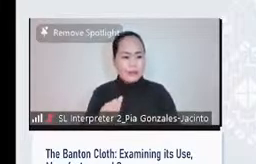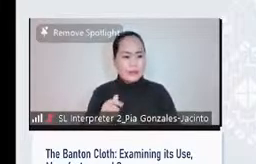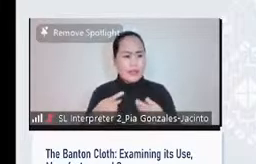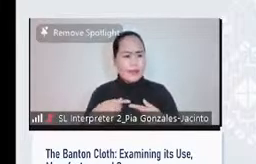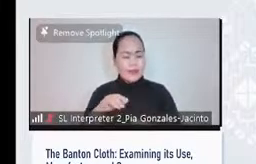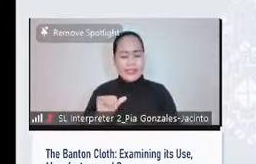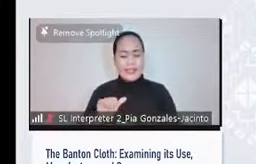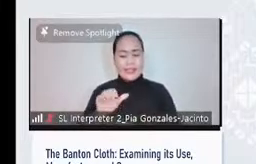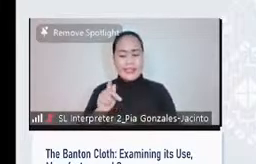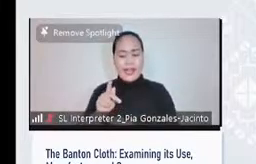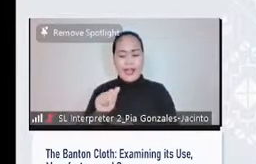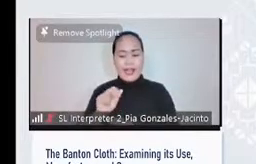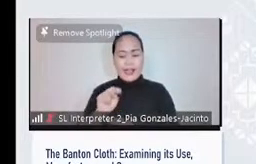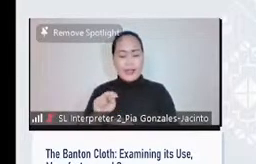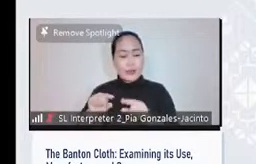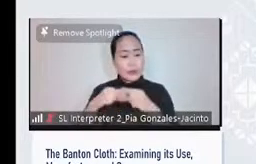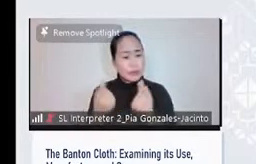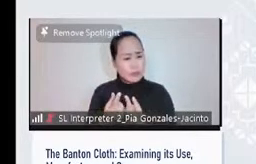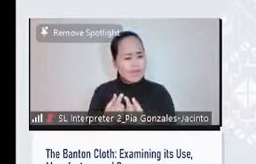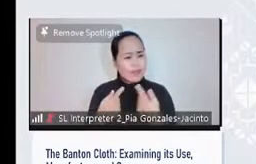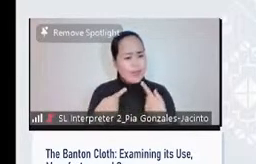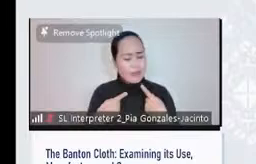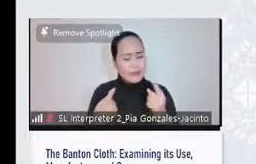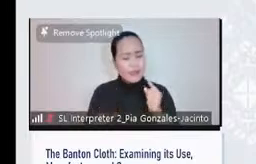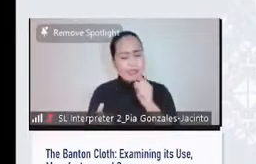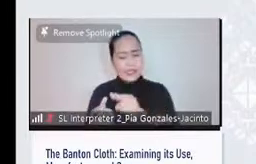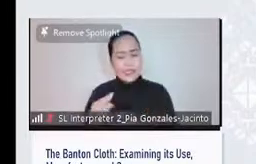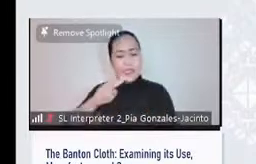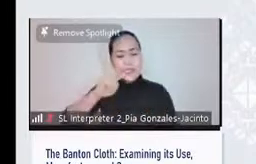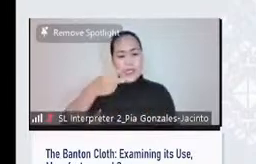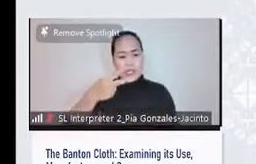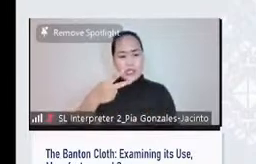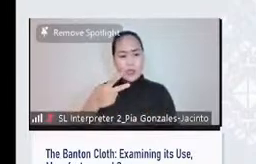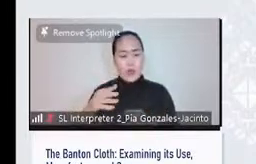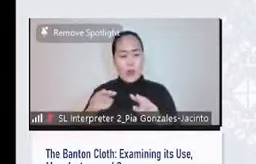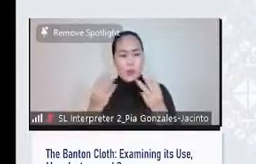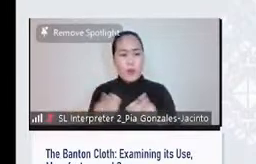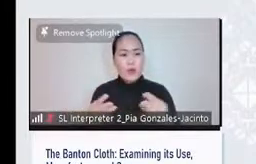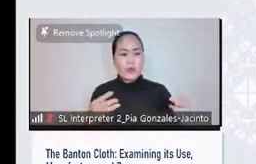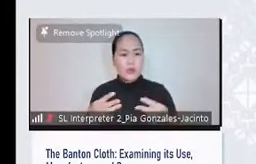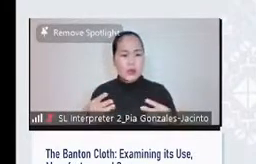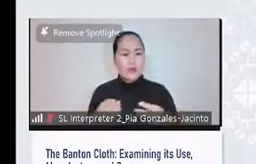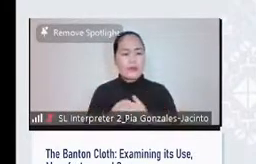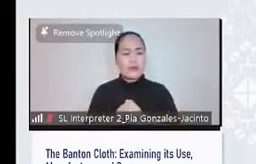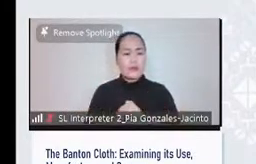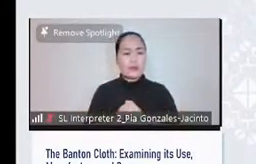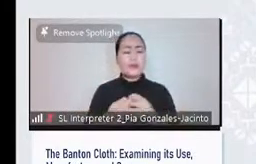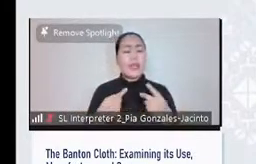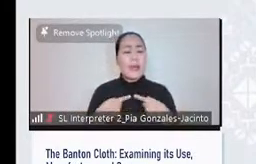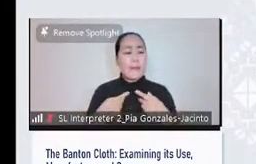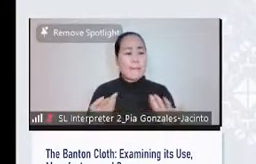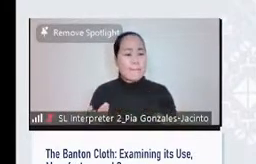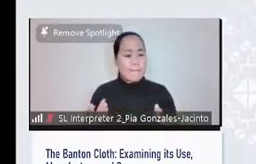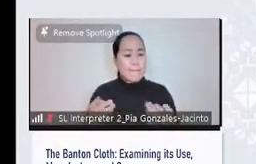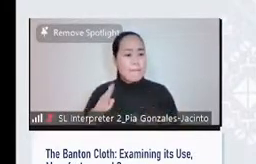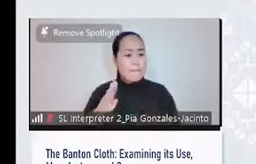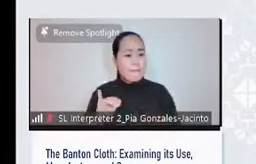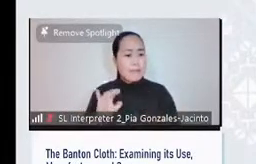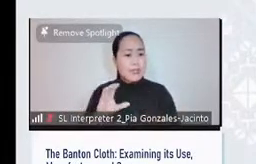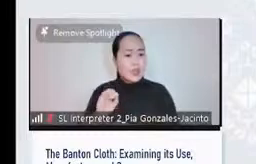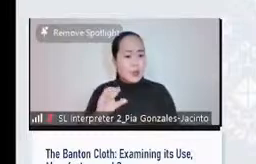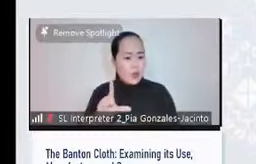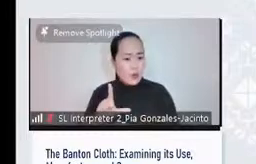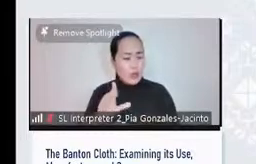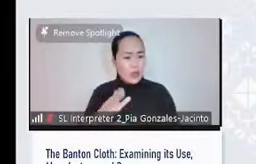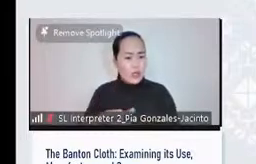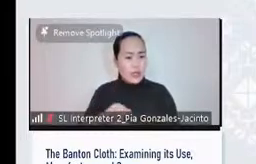abaca until the Second World War. Bicol and Mindoro in Luzon are also mentioned in historical accounts as major sources of abaca fibers